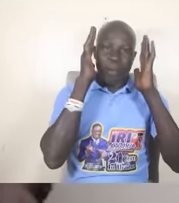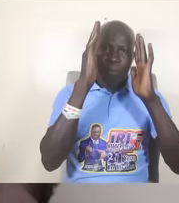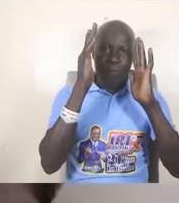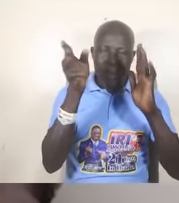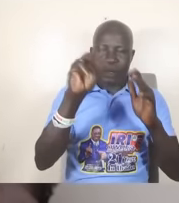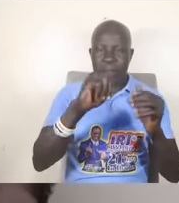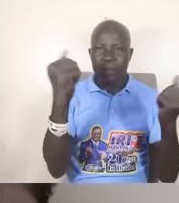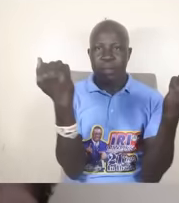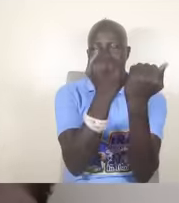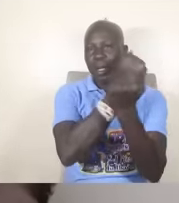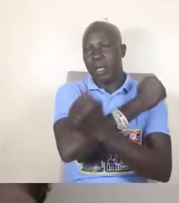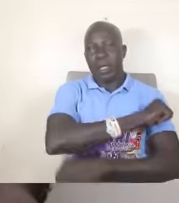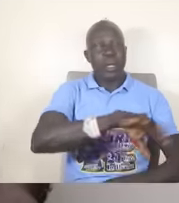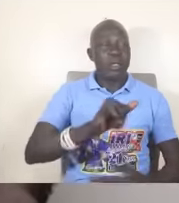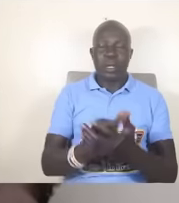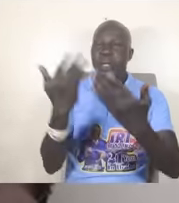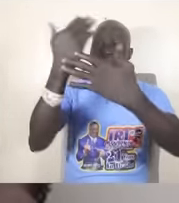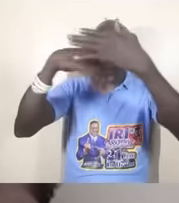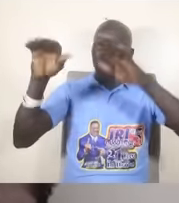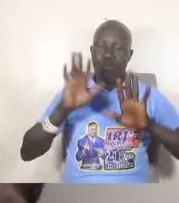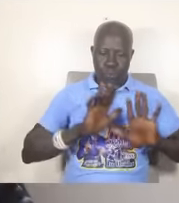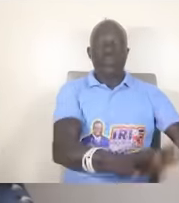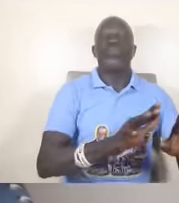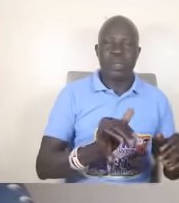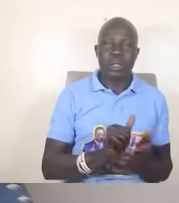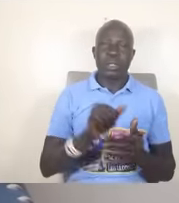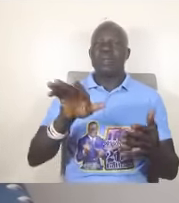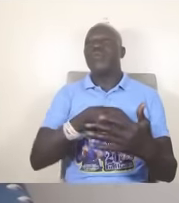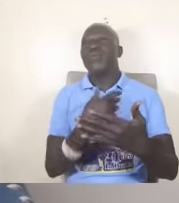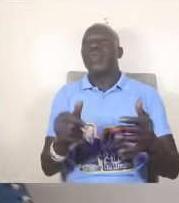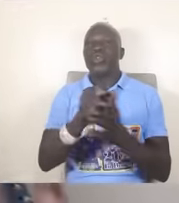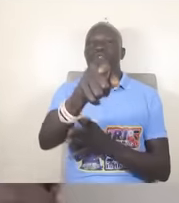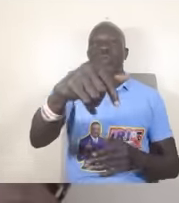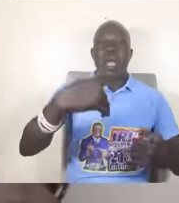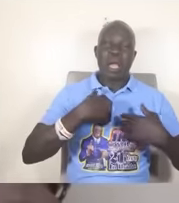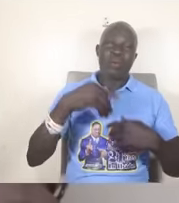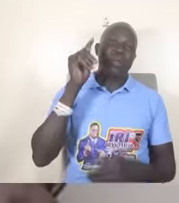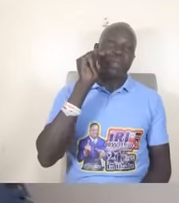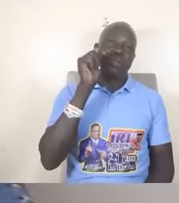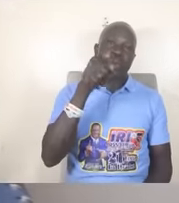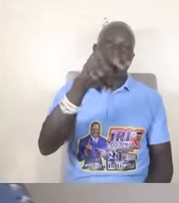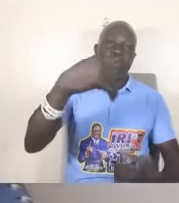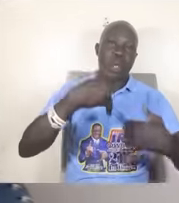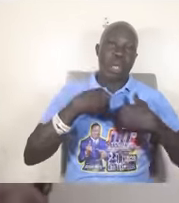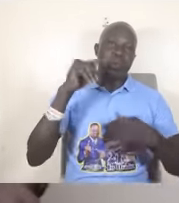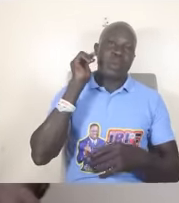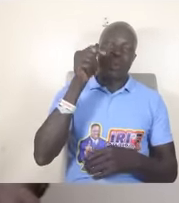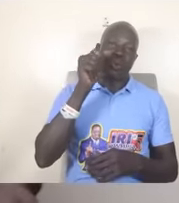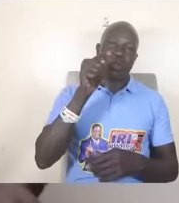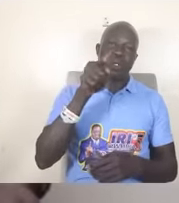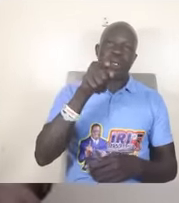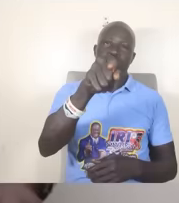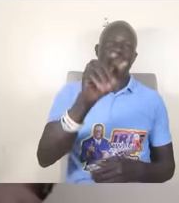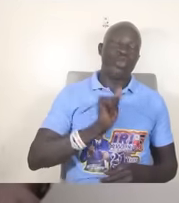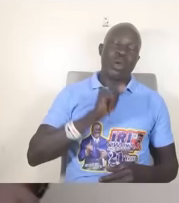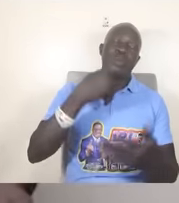na. I challenge this person. Agbara orun bi suguro. Amen. One net testimony. Amen. One net testimony. Amen.